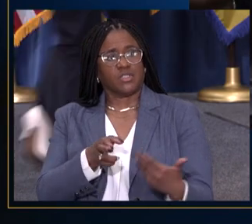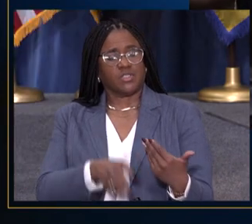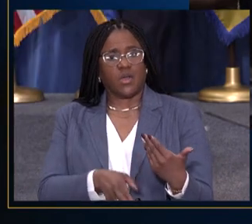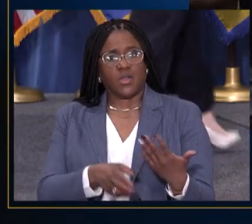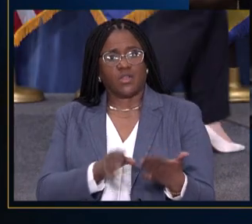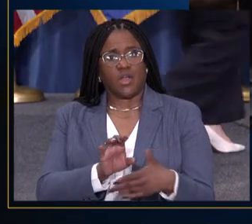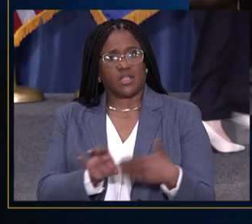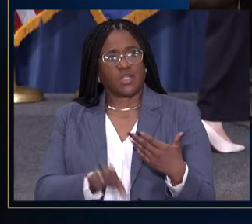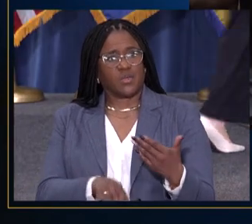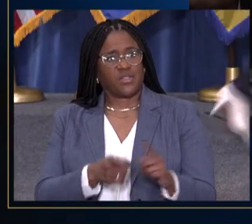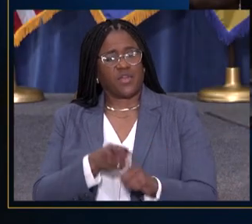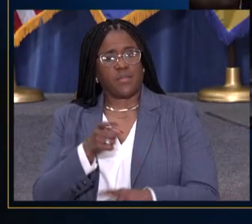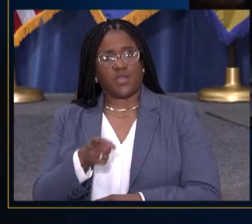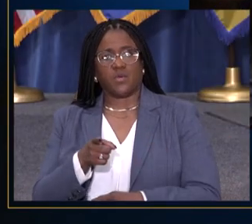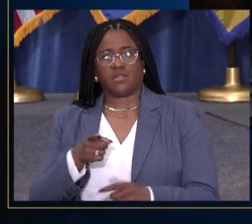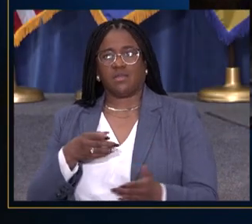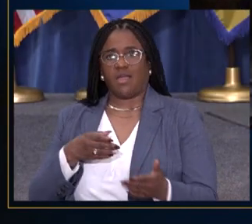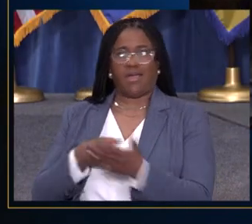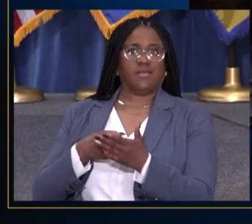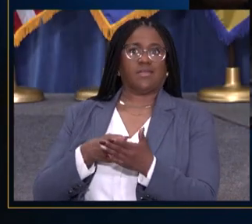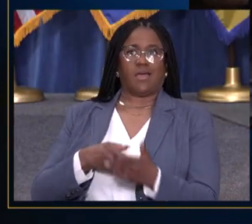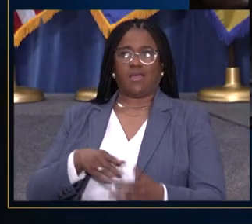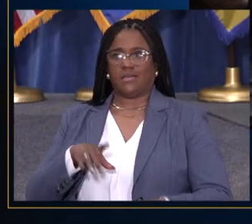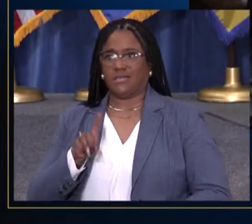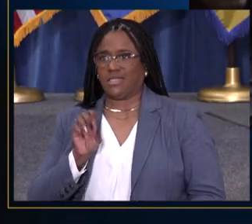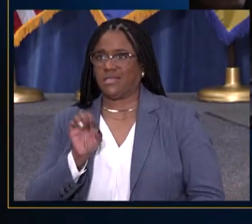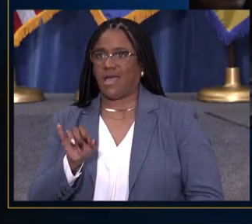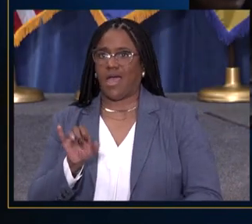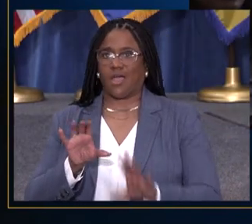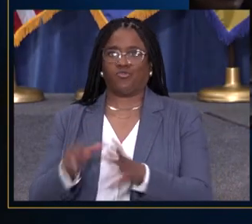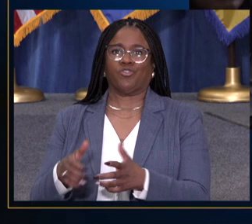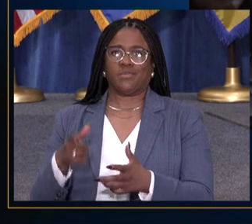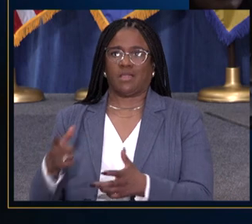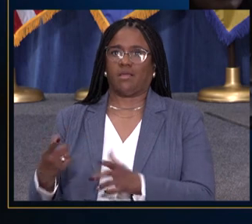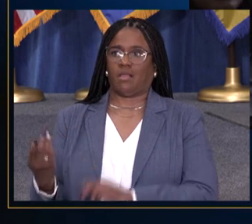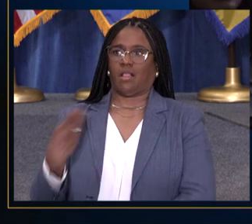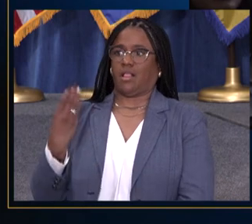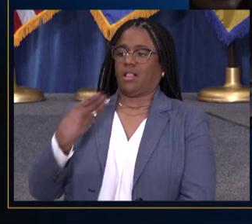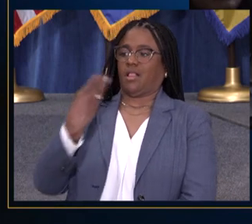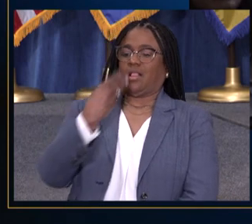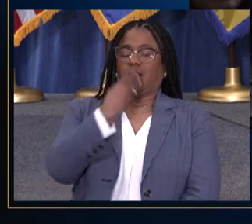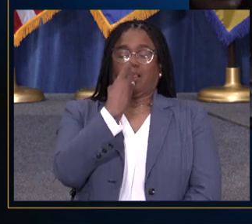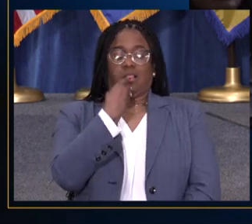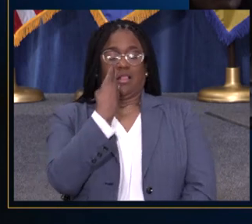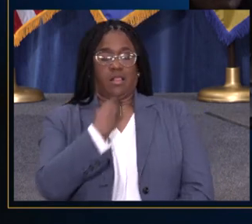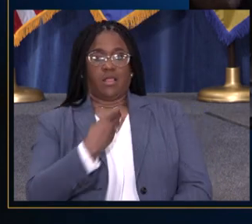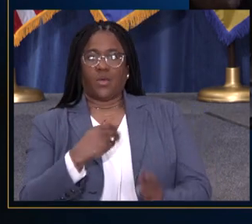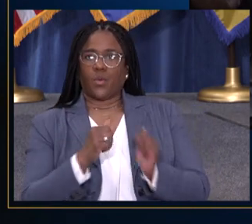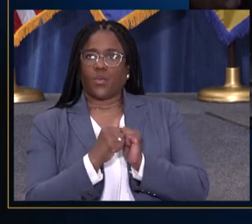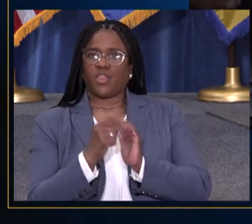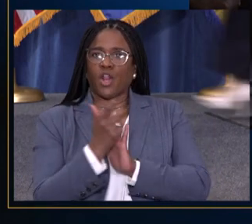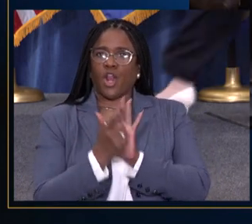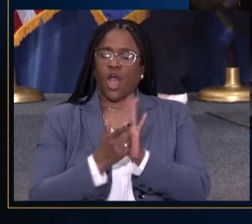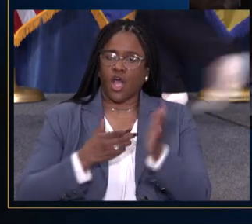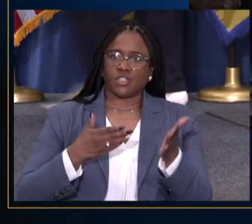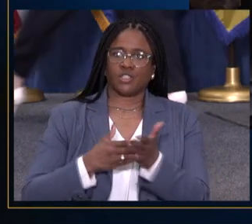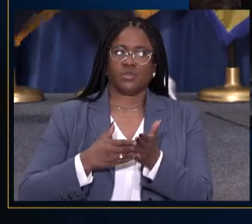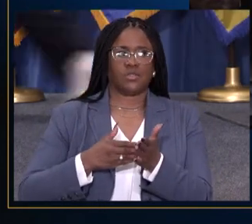like anti-DEI groups coming at us with their million-dollar lawsuits?